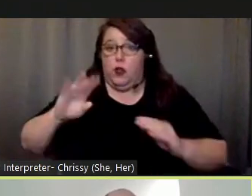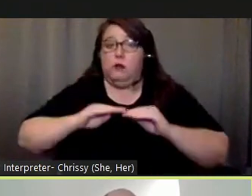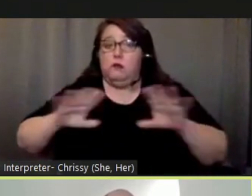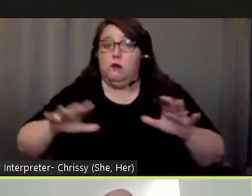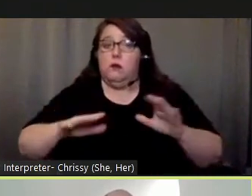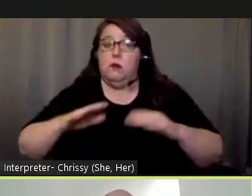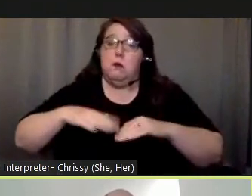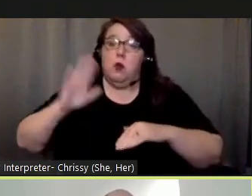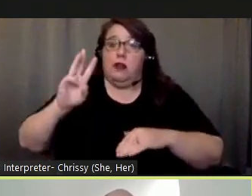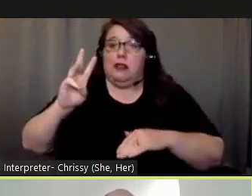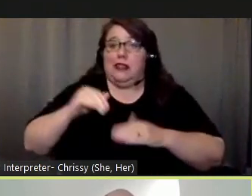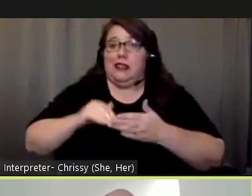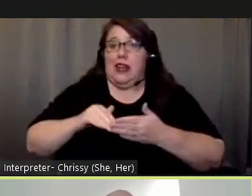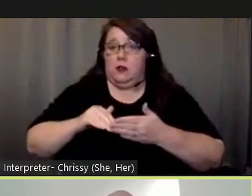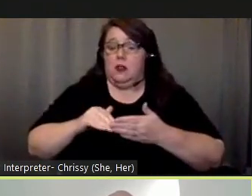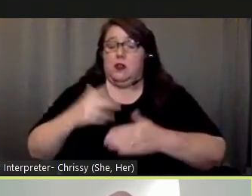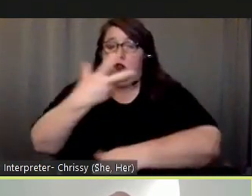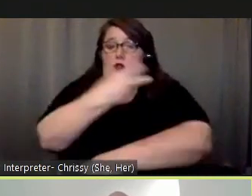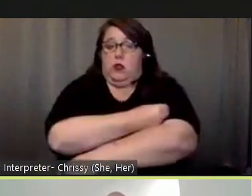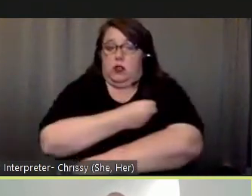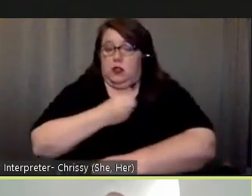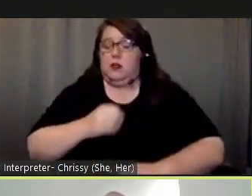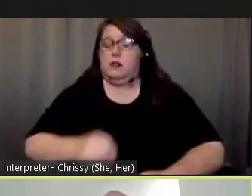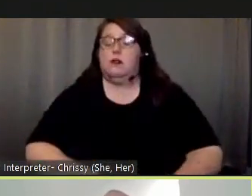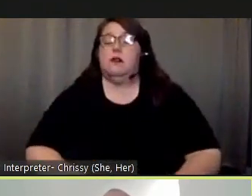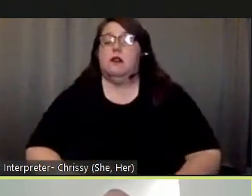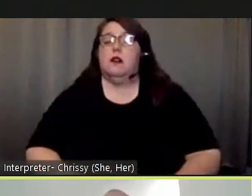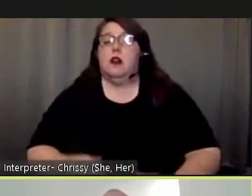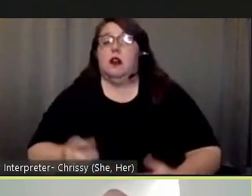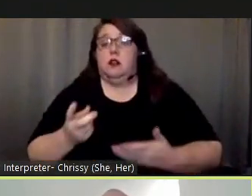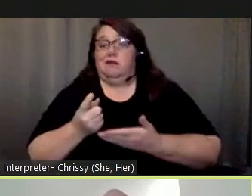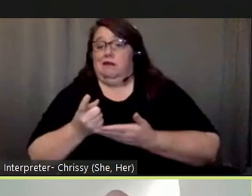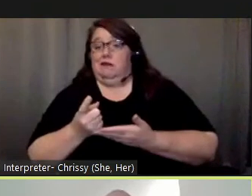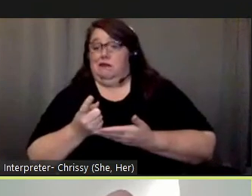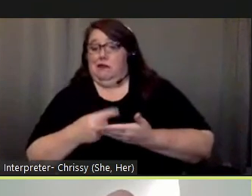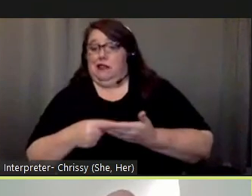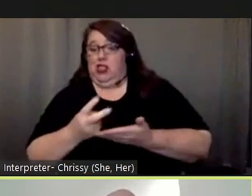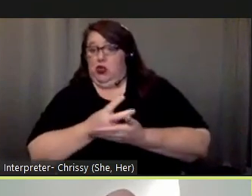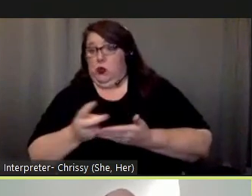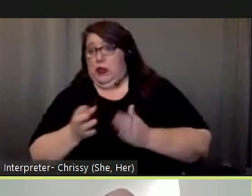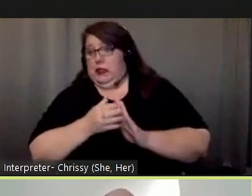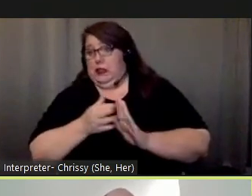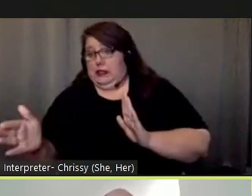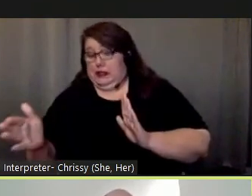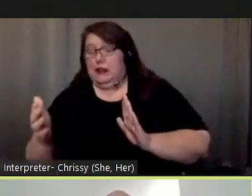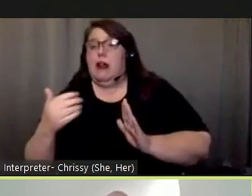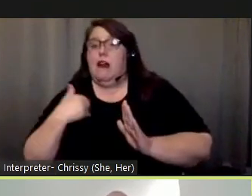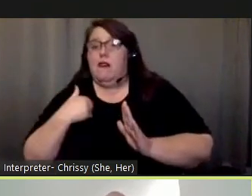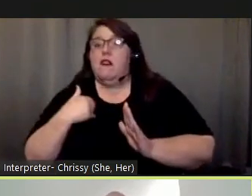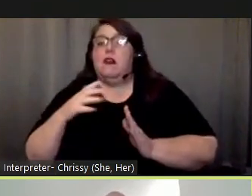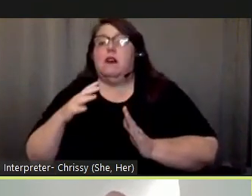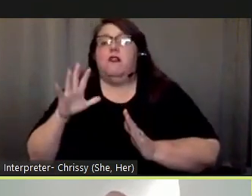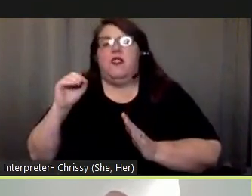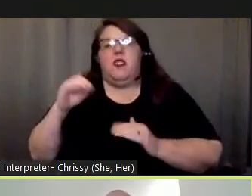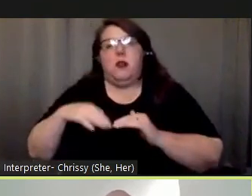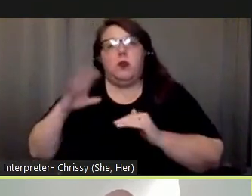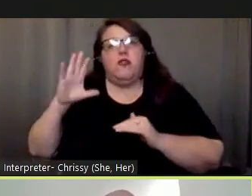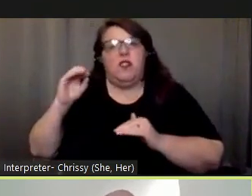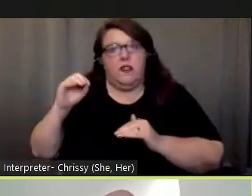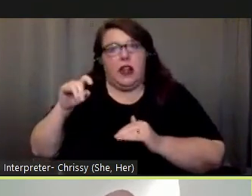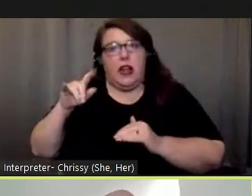6,000 doses of vaccine. And in the next 2 weeks, we have plans for more than 50 specific equity clinics that will distribute more